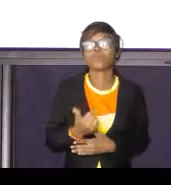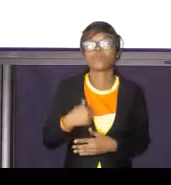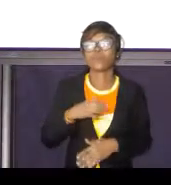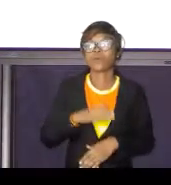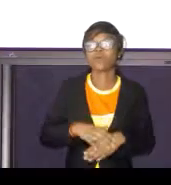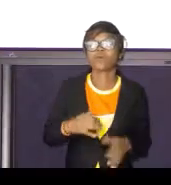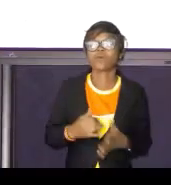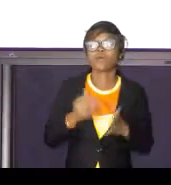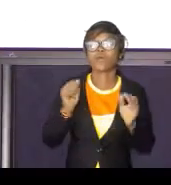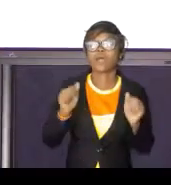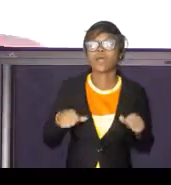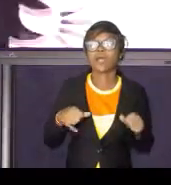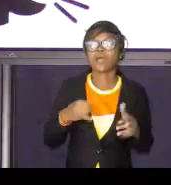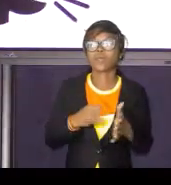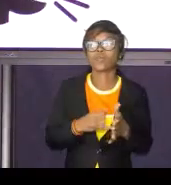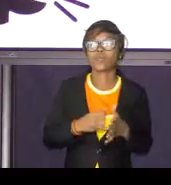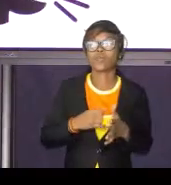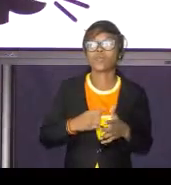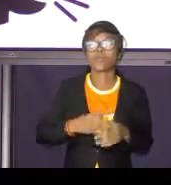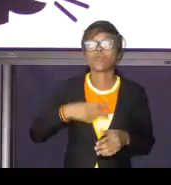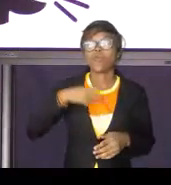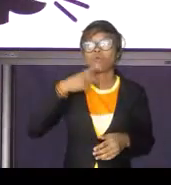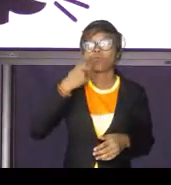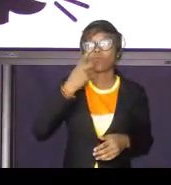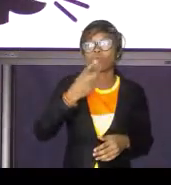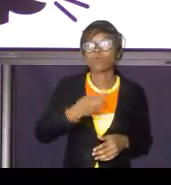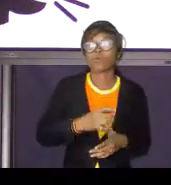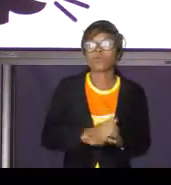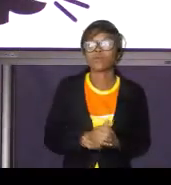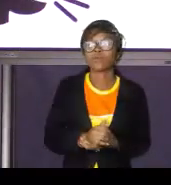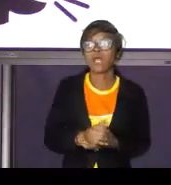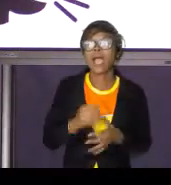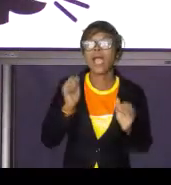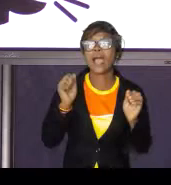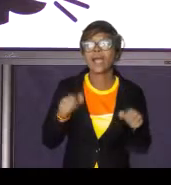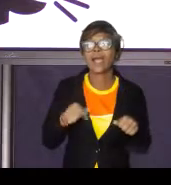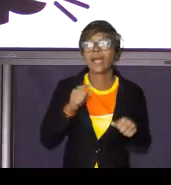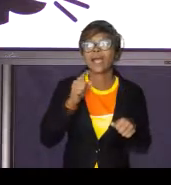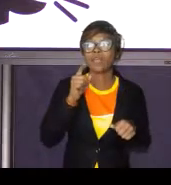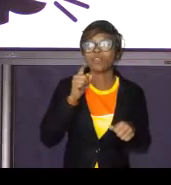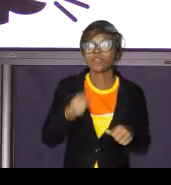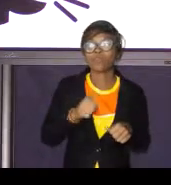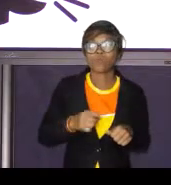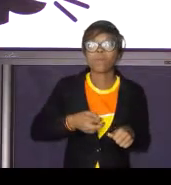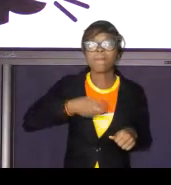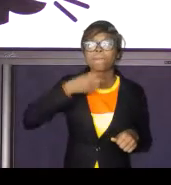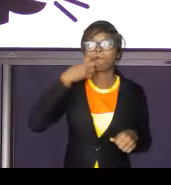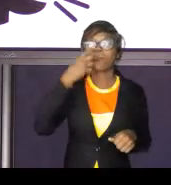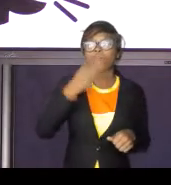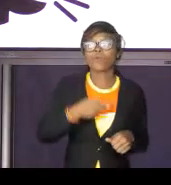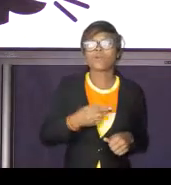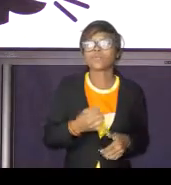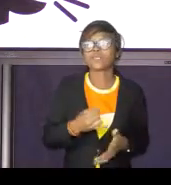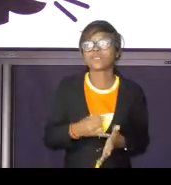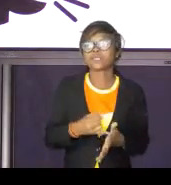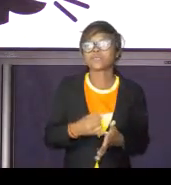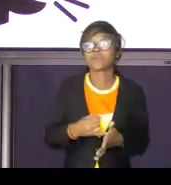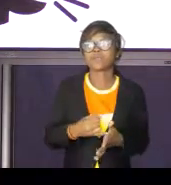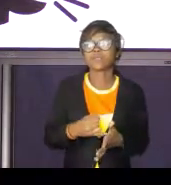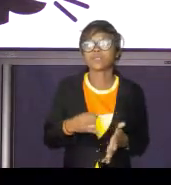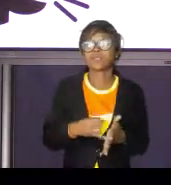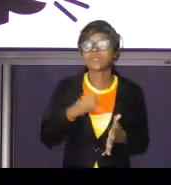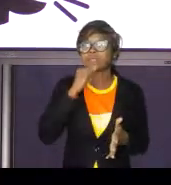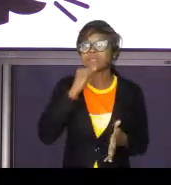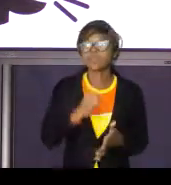segment. We call it, Can You Pronounce It? Can you pronounce it?